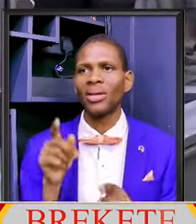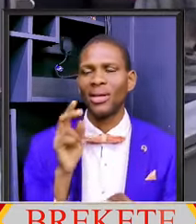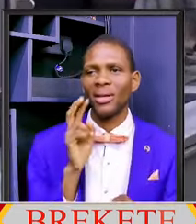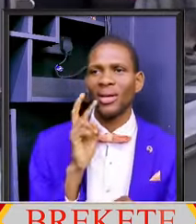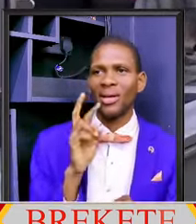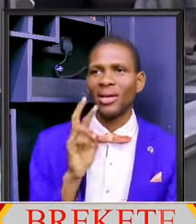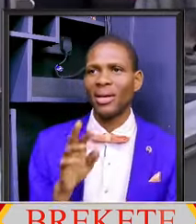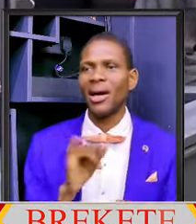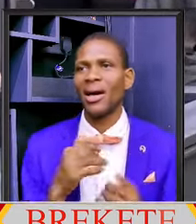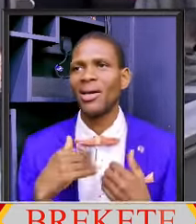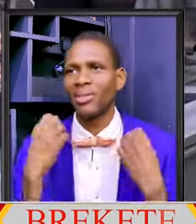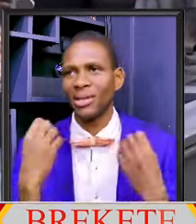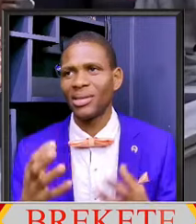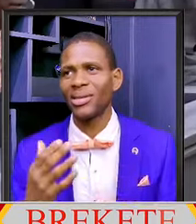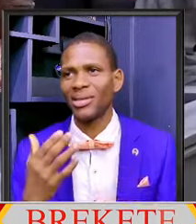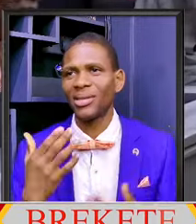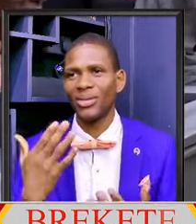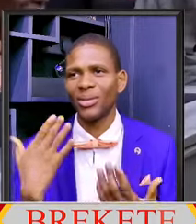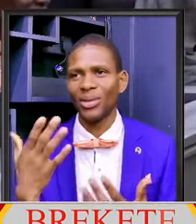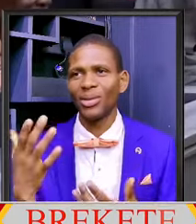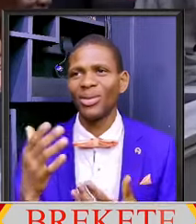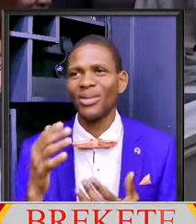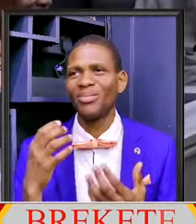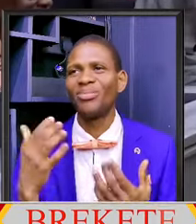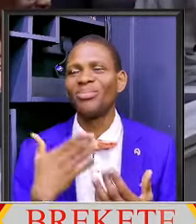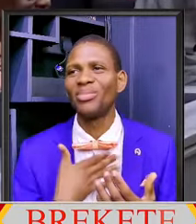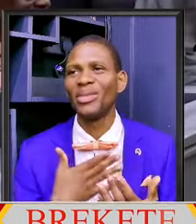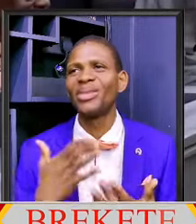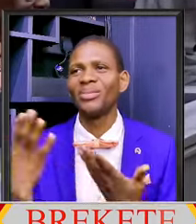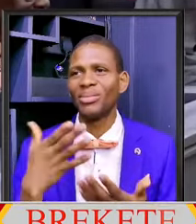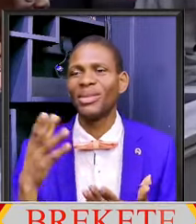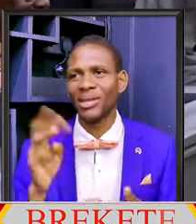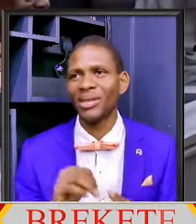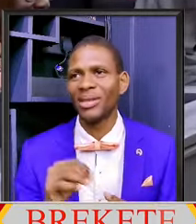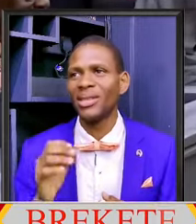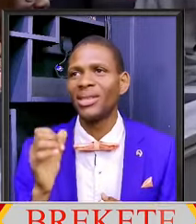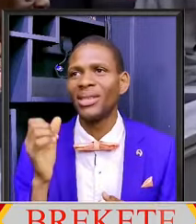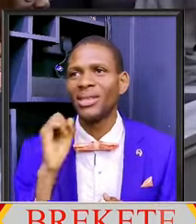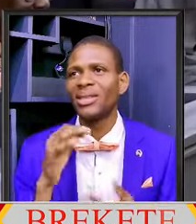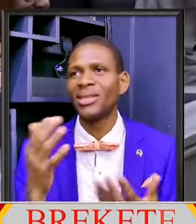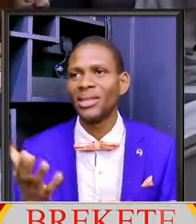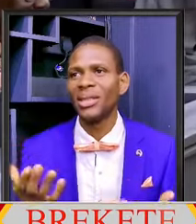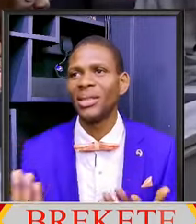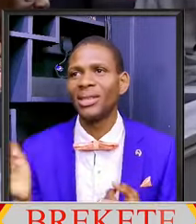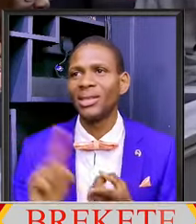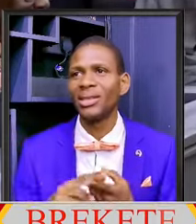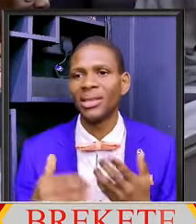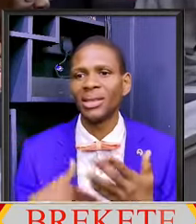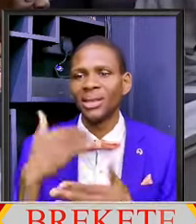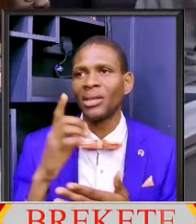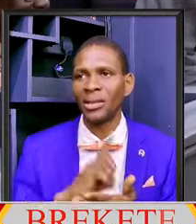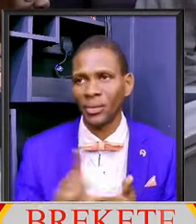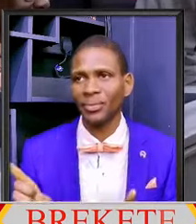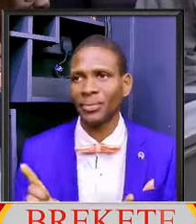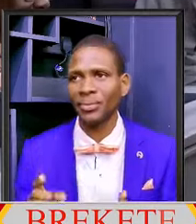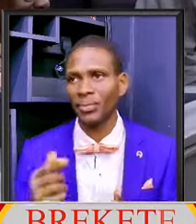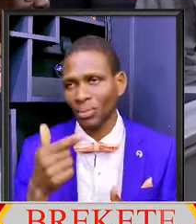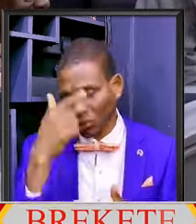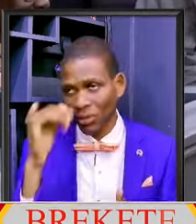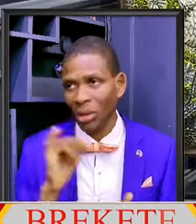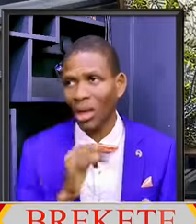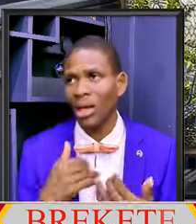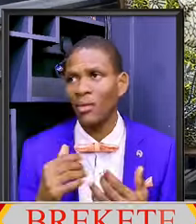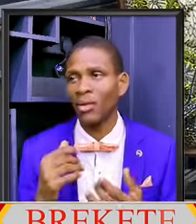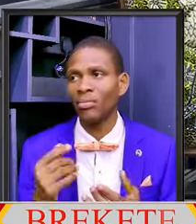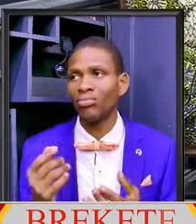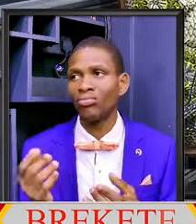Plenty cloth there for grant for you. Okay, bring her. She bring them. She day here now till next week because I don't enroll